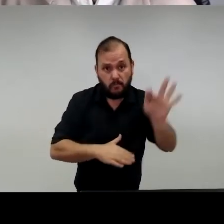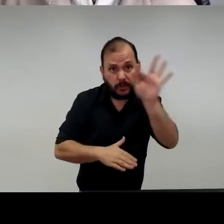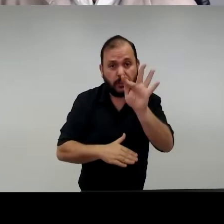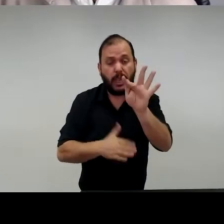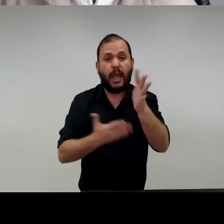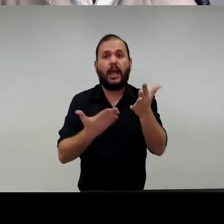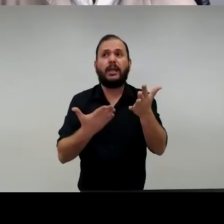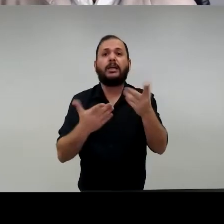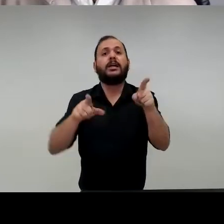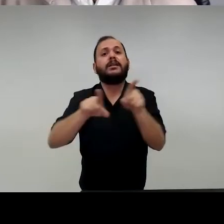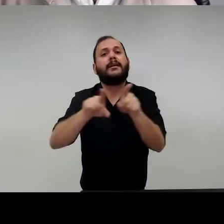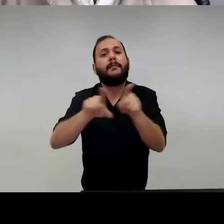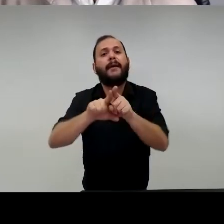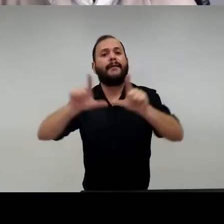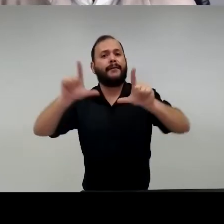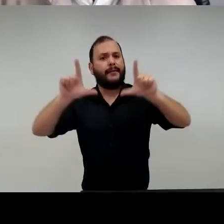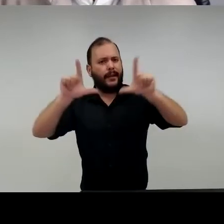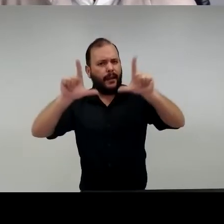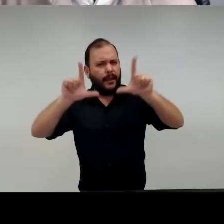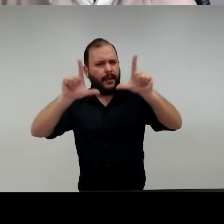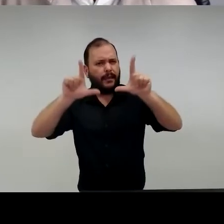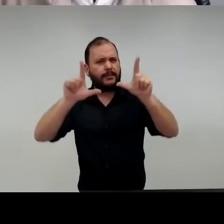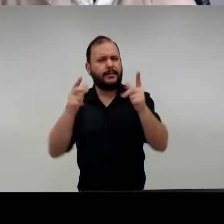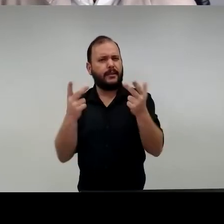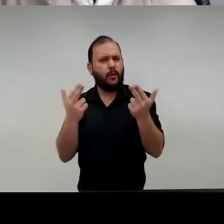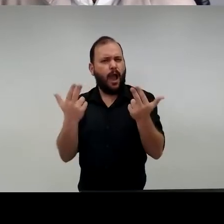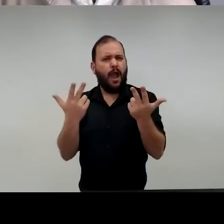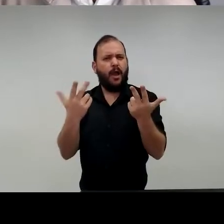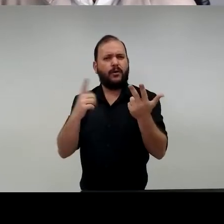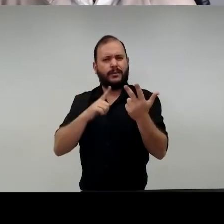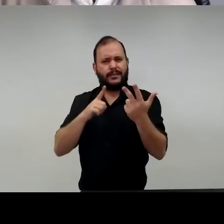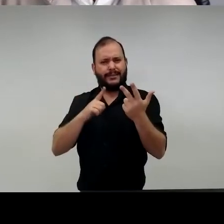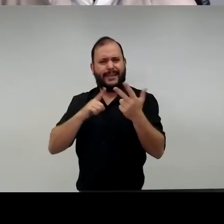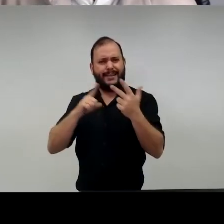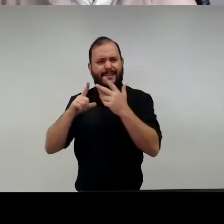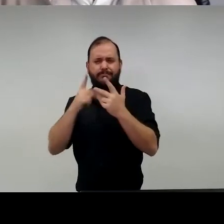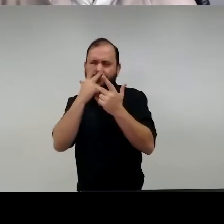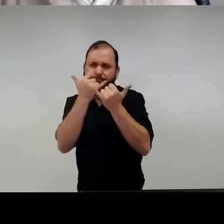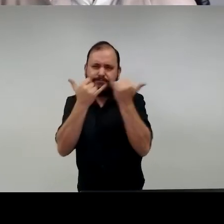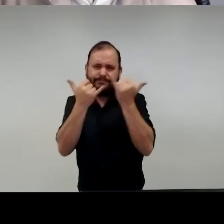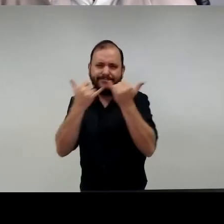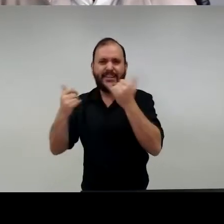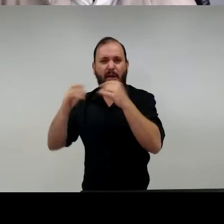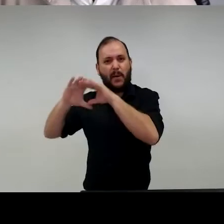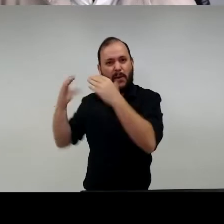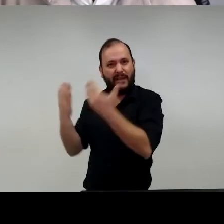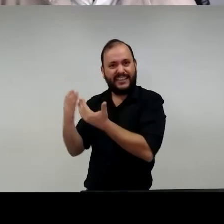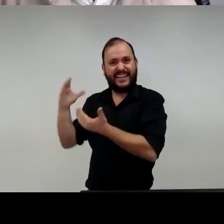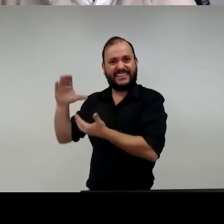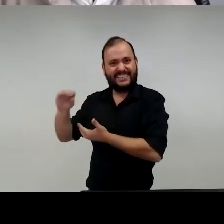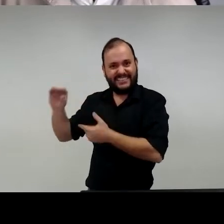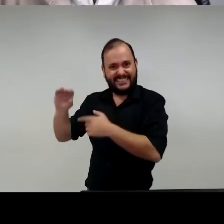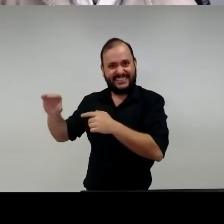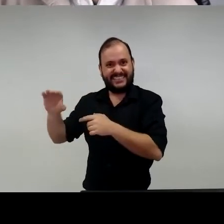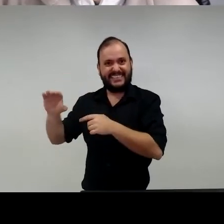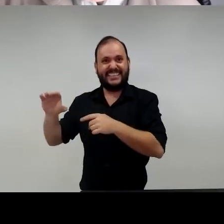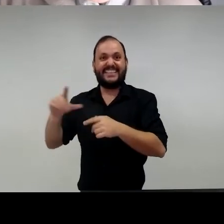is similar to that of spoken language conference interpreters. There's a lot of work